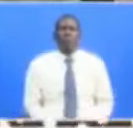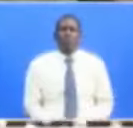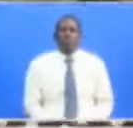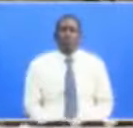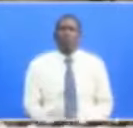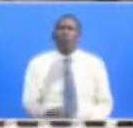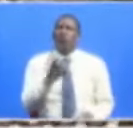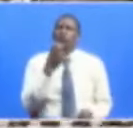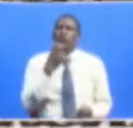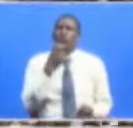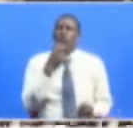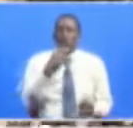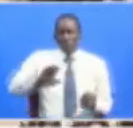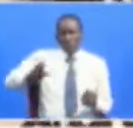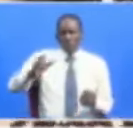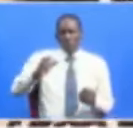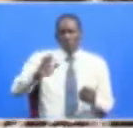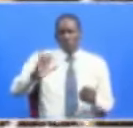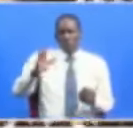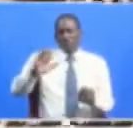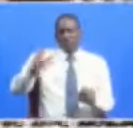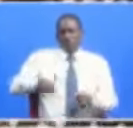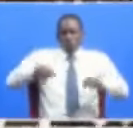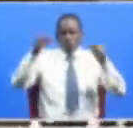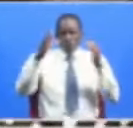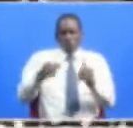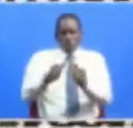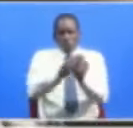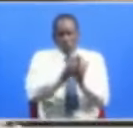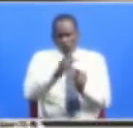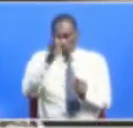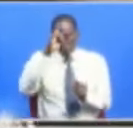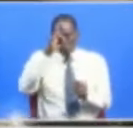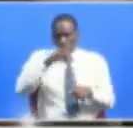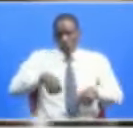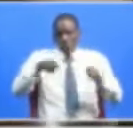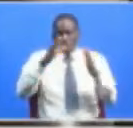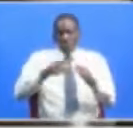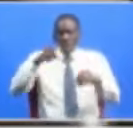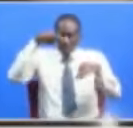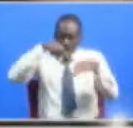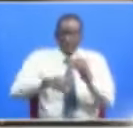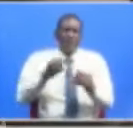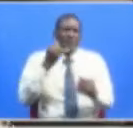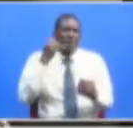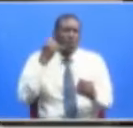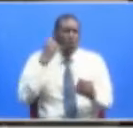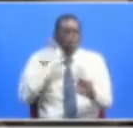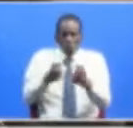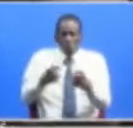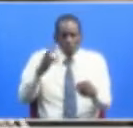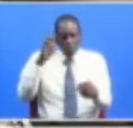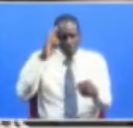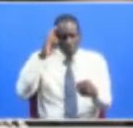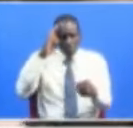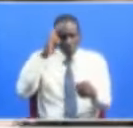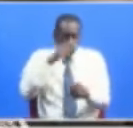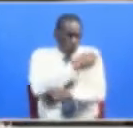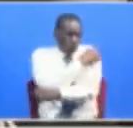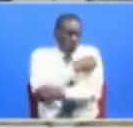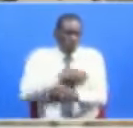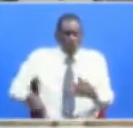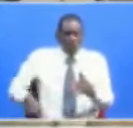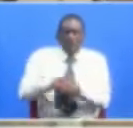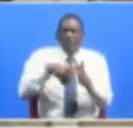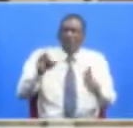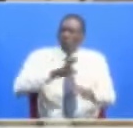On Tuesday, county enforcement officers, accompanied by police, raided the Nakuru War Memorial Hospital, evicting all